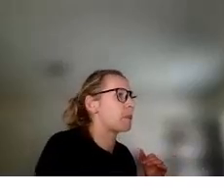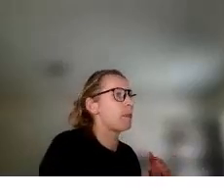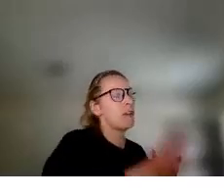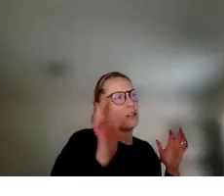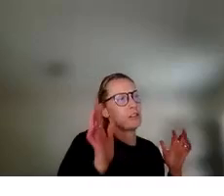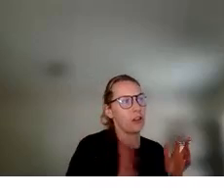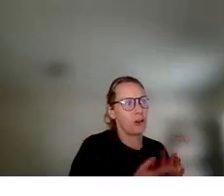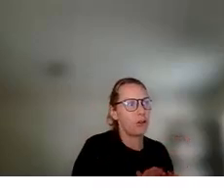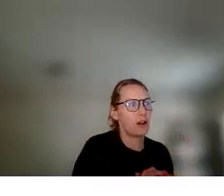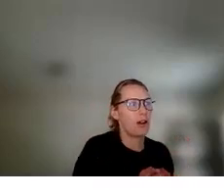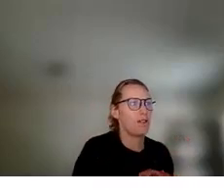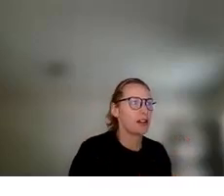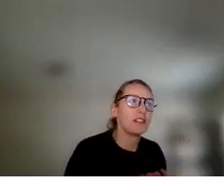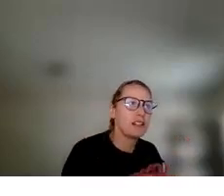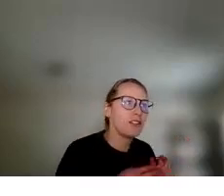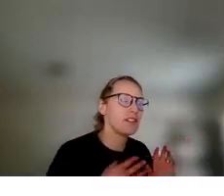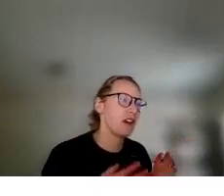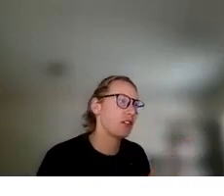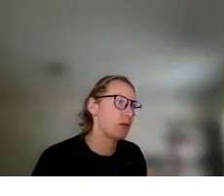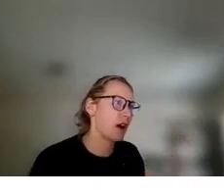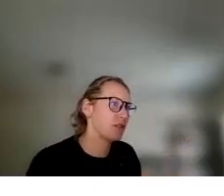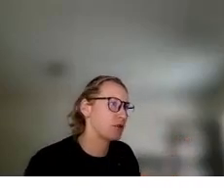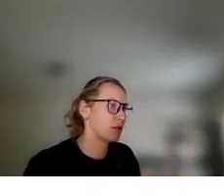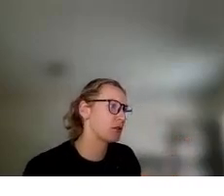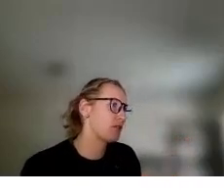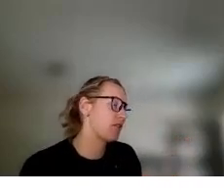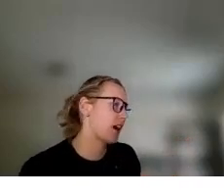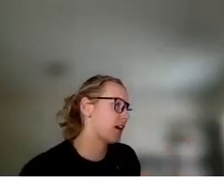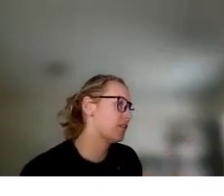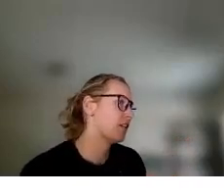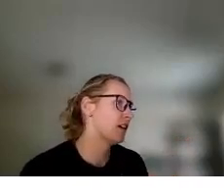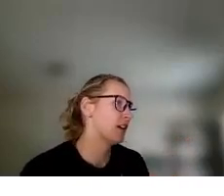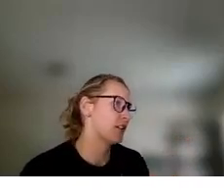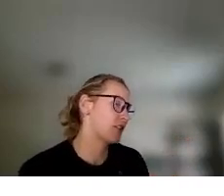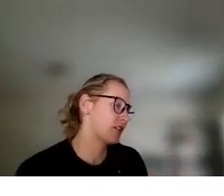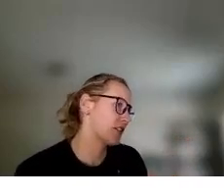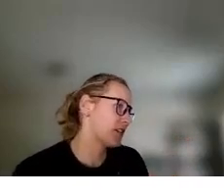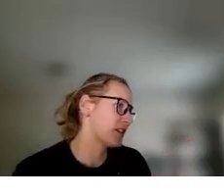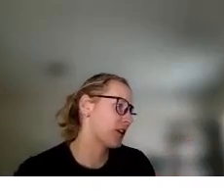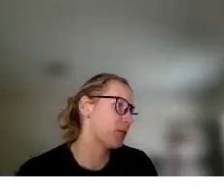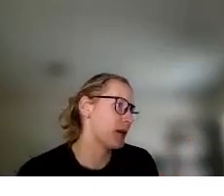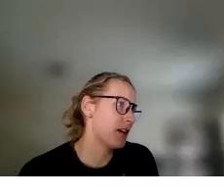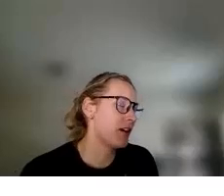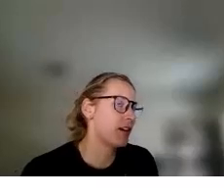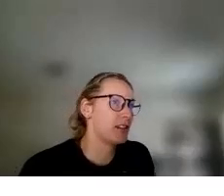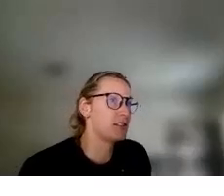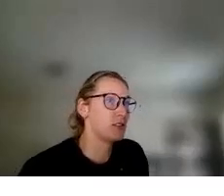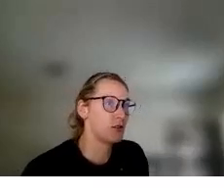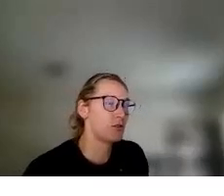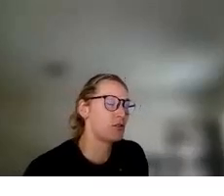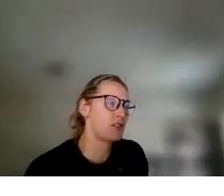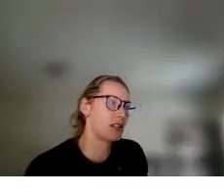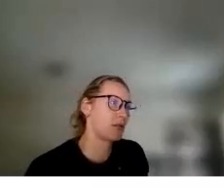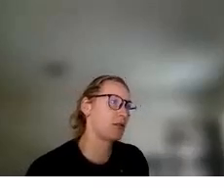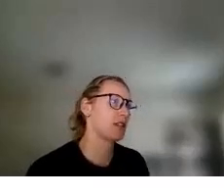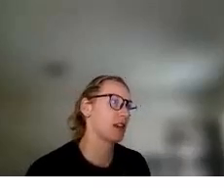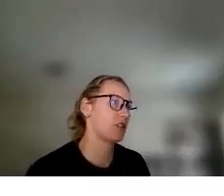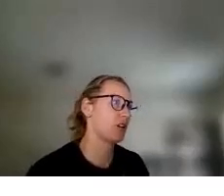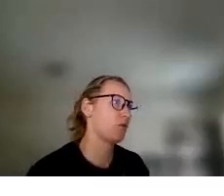Okay, so effective 7/1/2025, the services that'll be on this